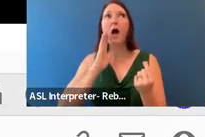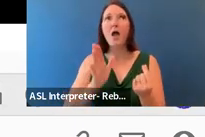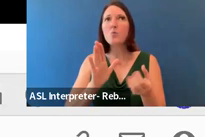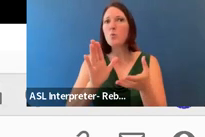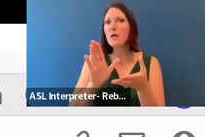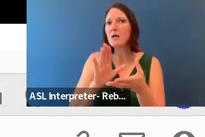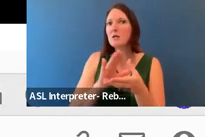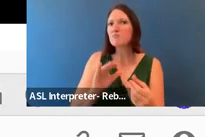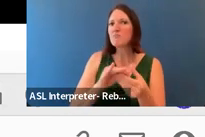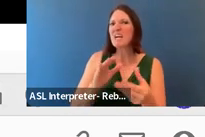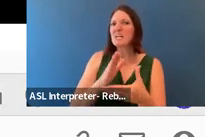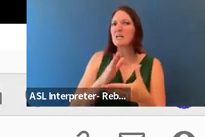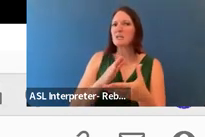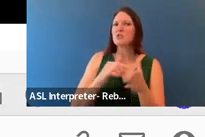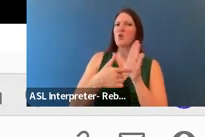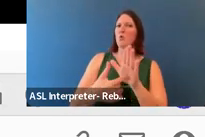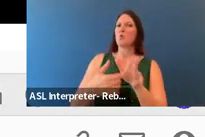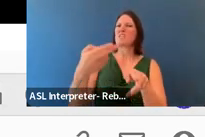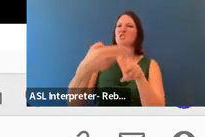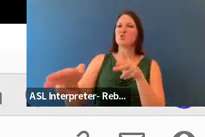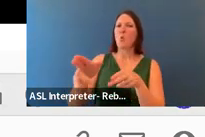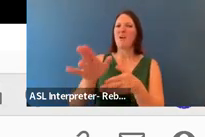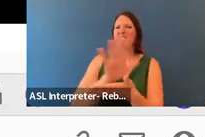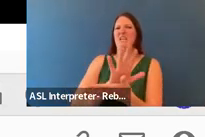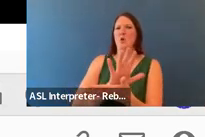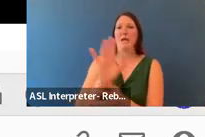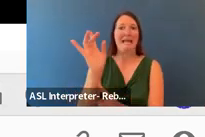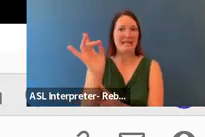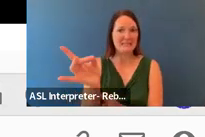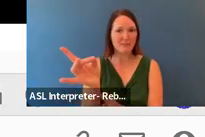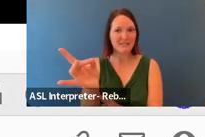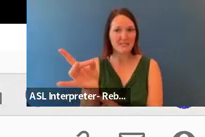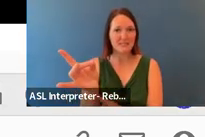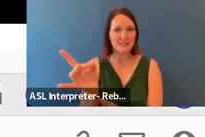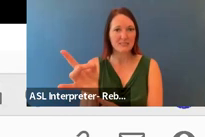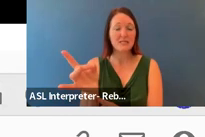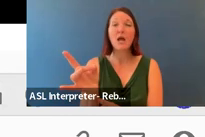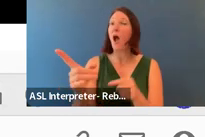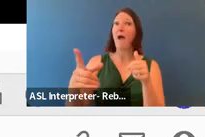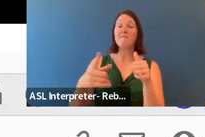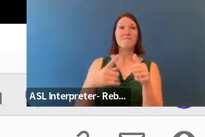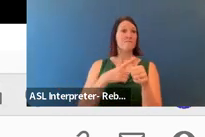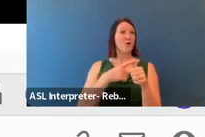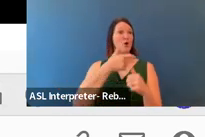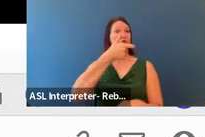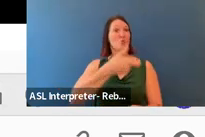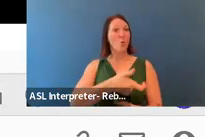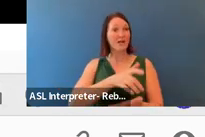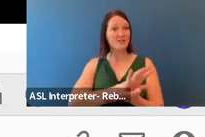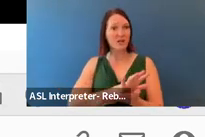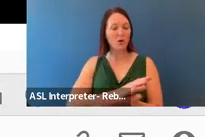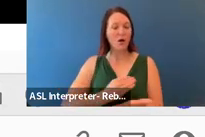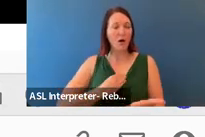a short video. It's about 8 minutes. And when I first came across this video, I was